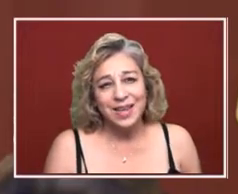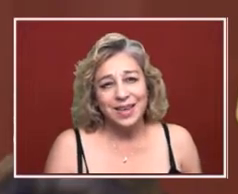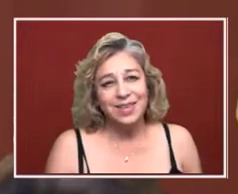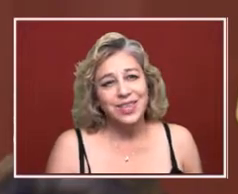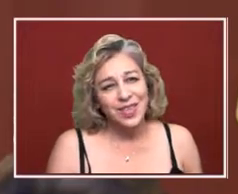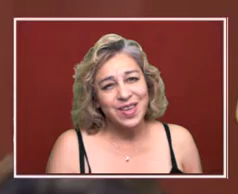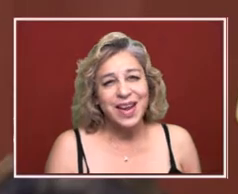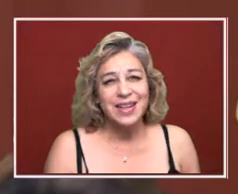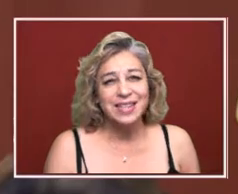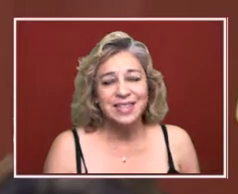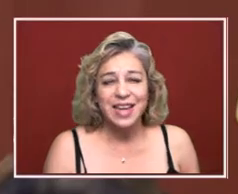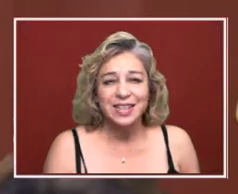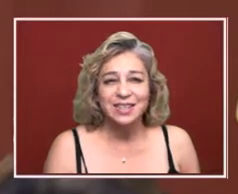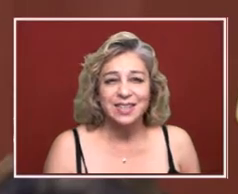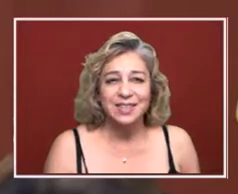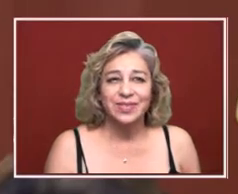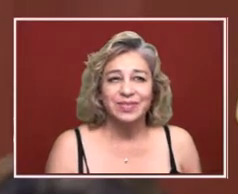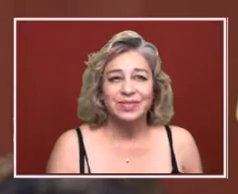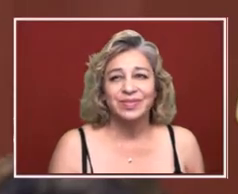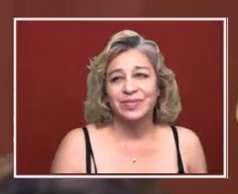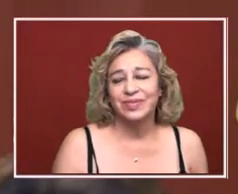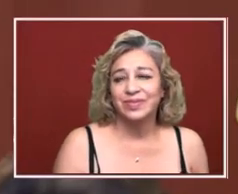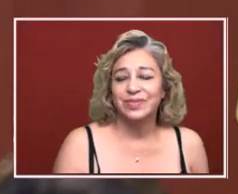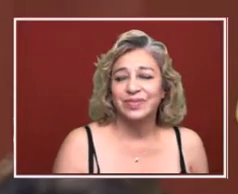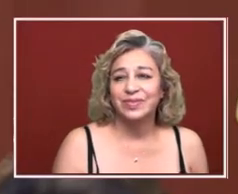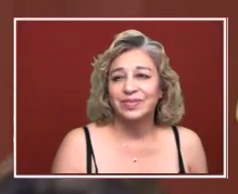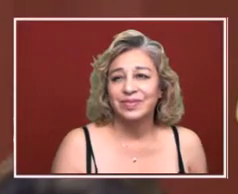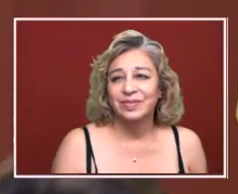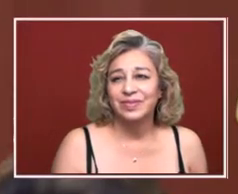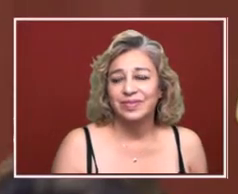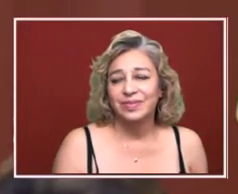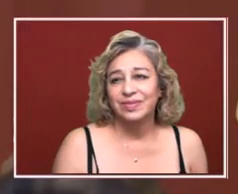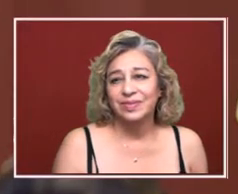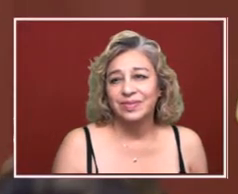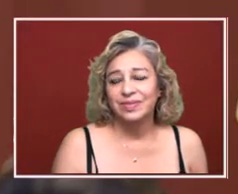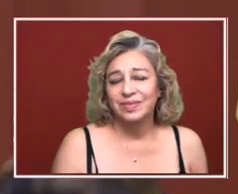mostly to the United States.